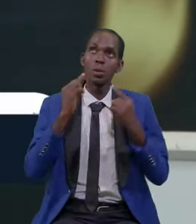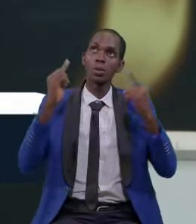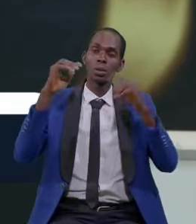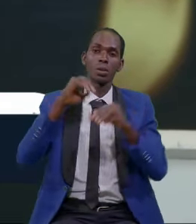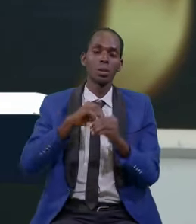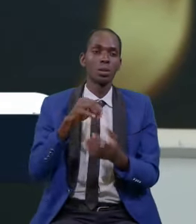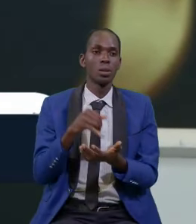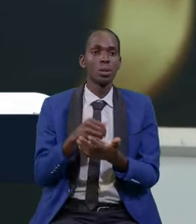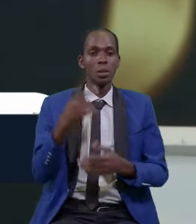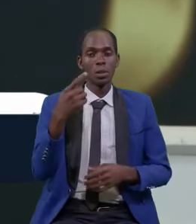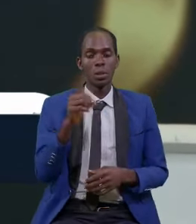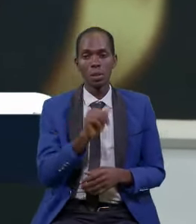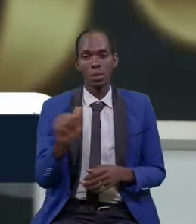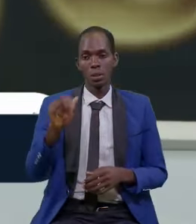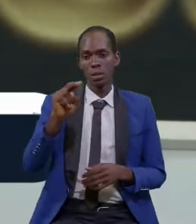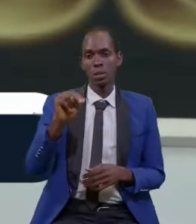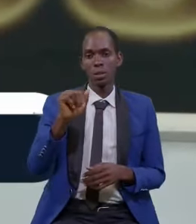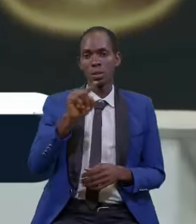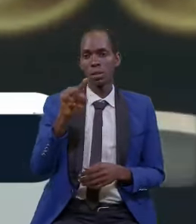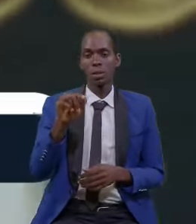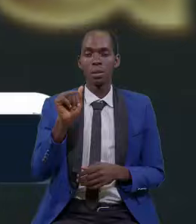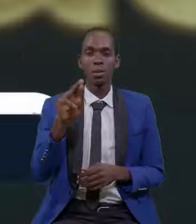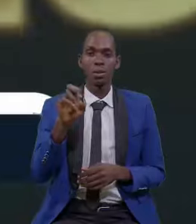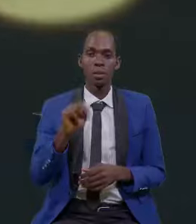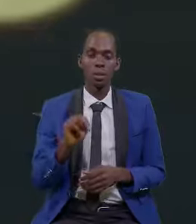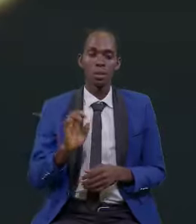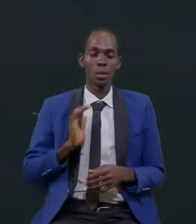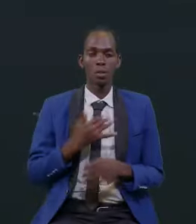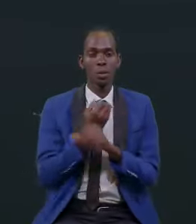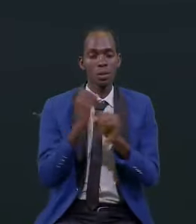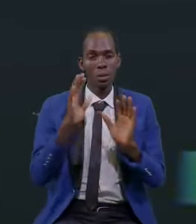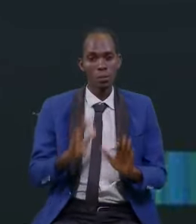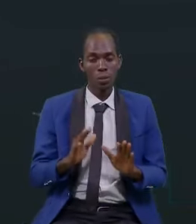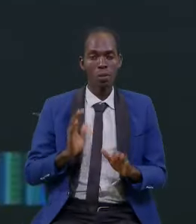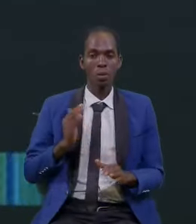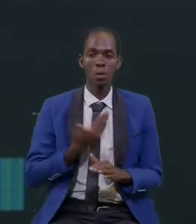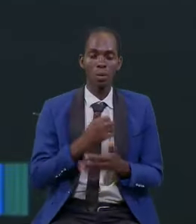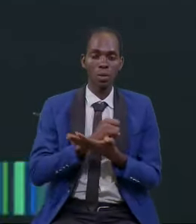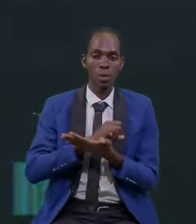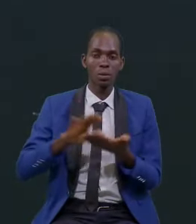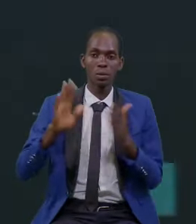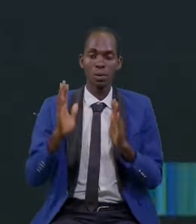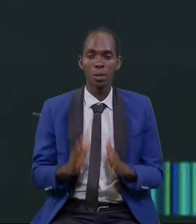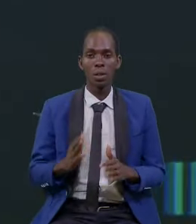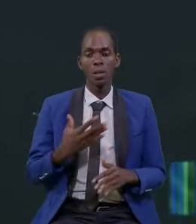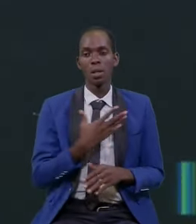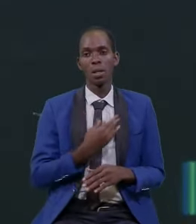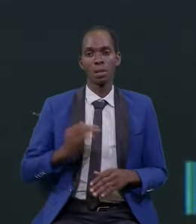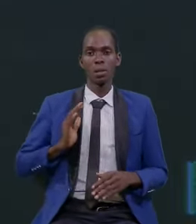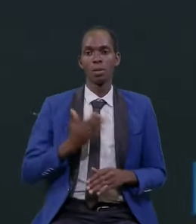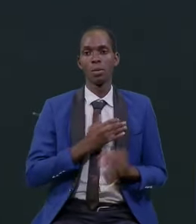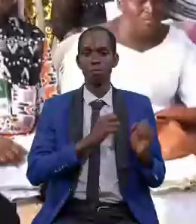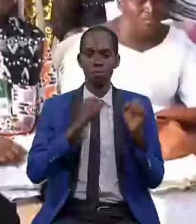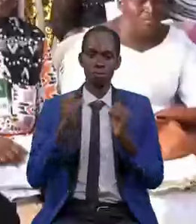The Nazarene, a Sanctifier. The Nazarene, our Strengthener. It tells us in